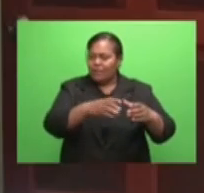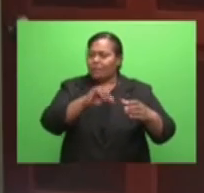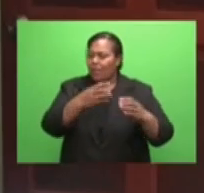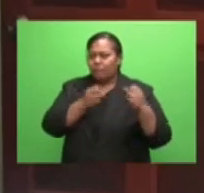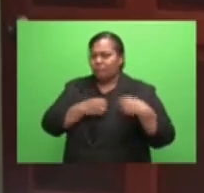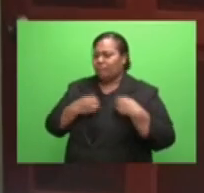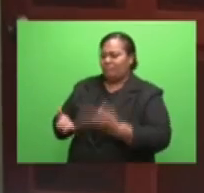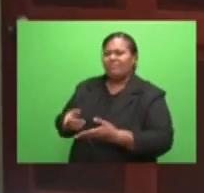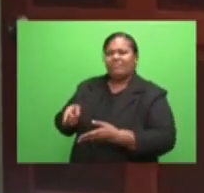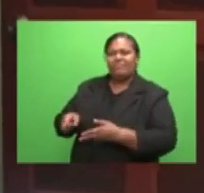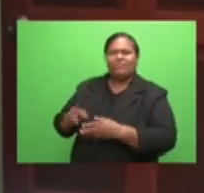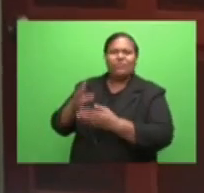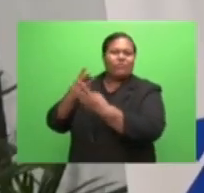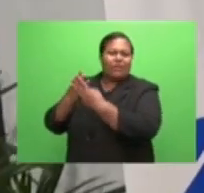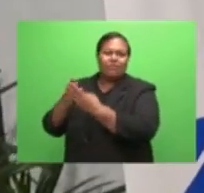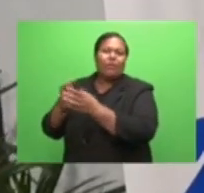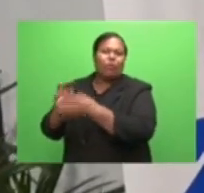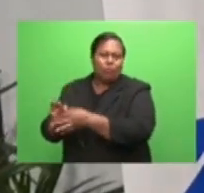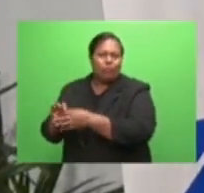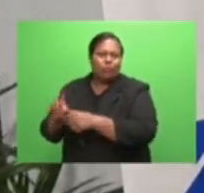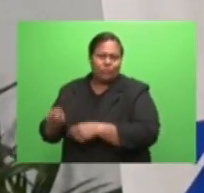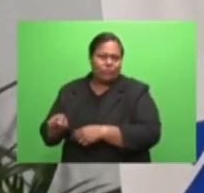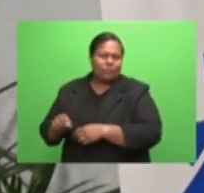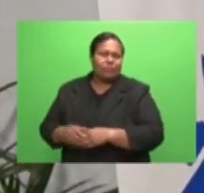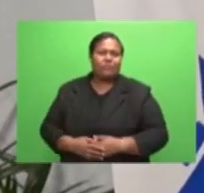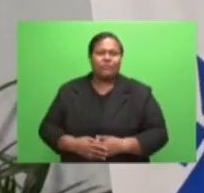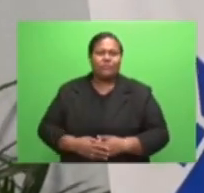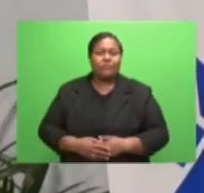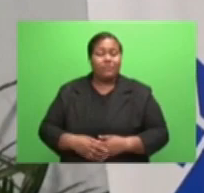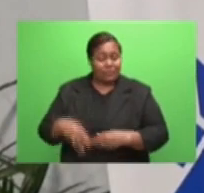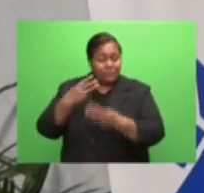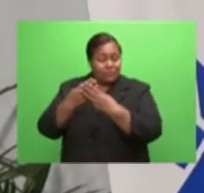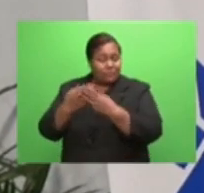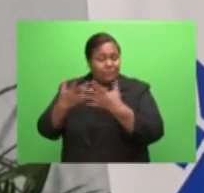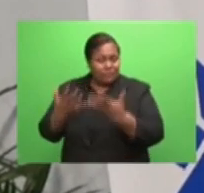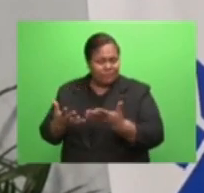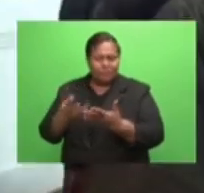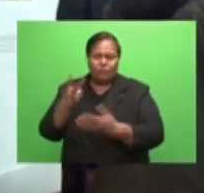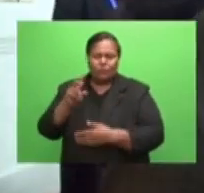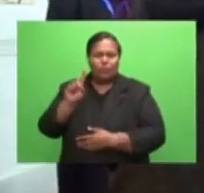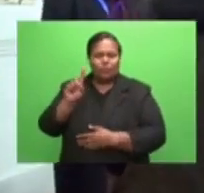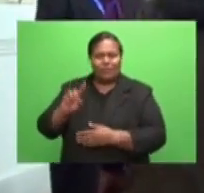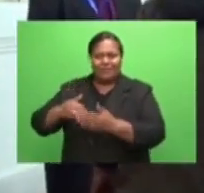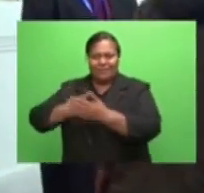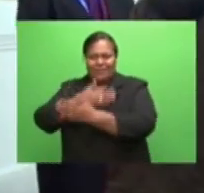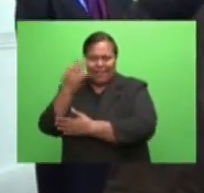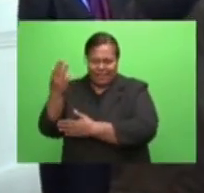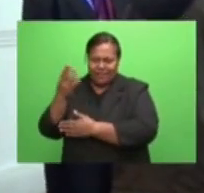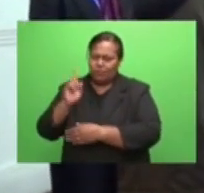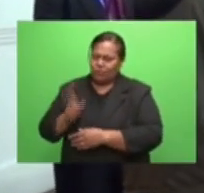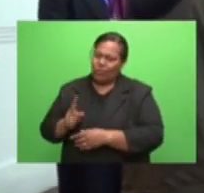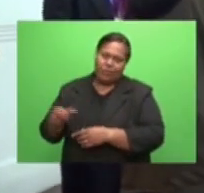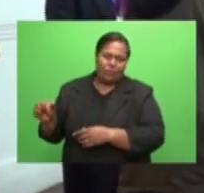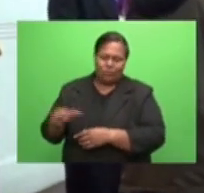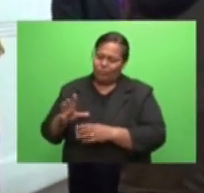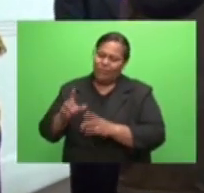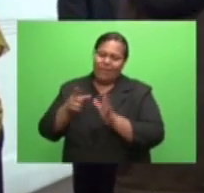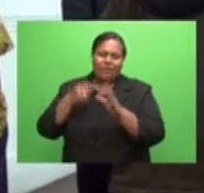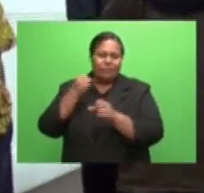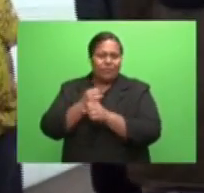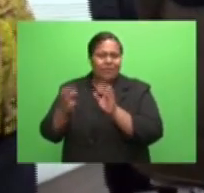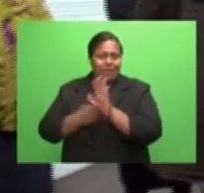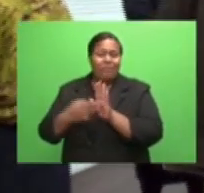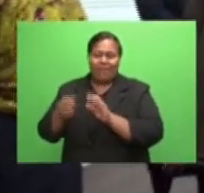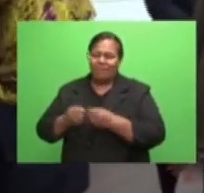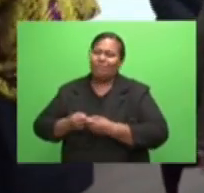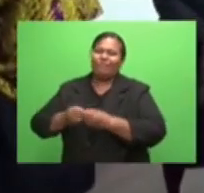matter appropriately. Meanwhile, SODELPA has issued a 21 days notice to its members of its special general meeting scheduled to be